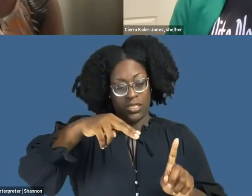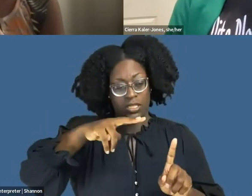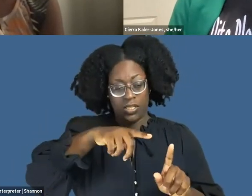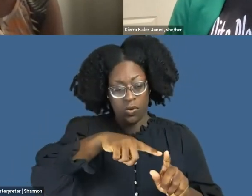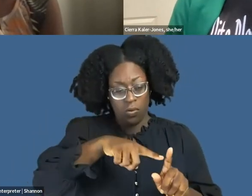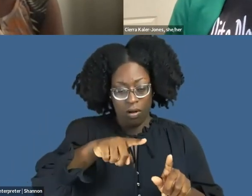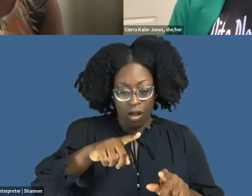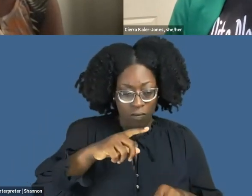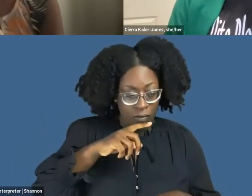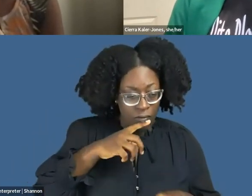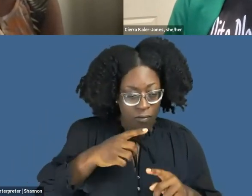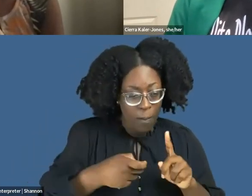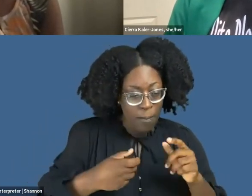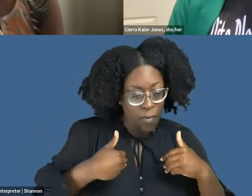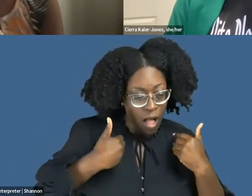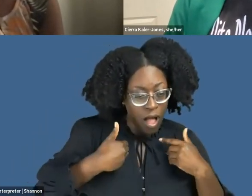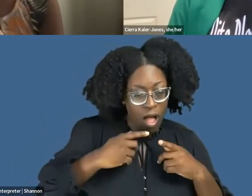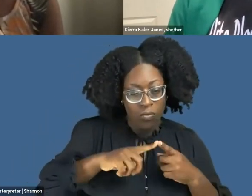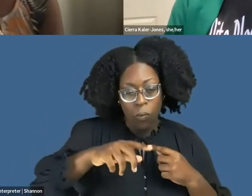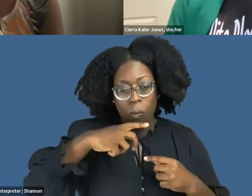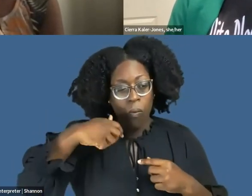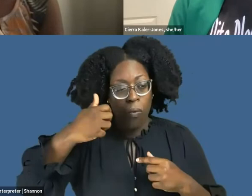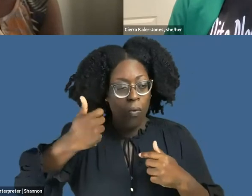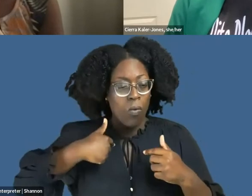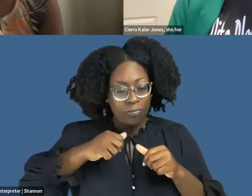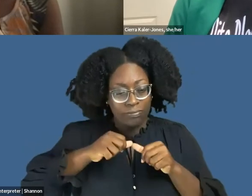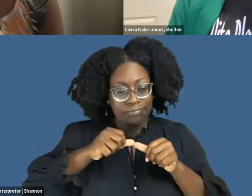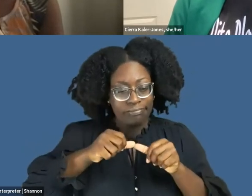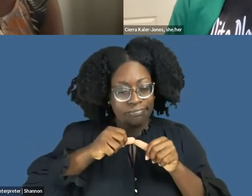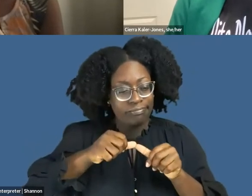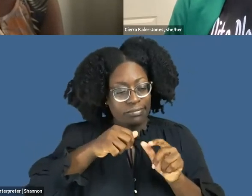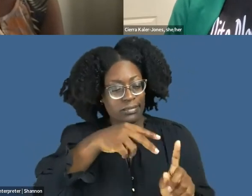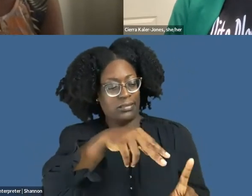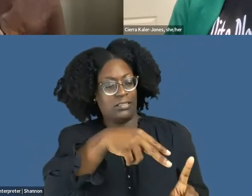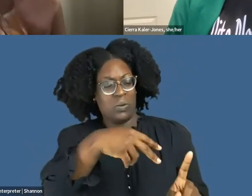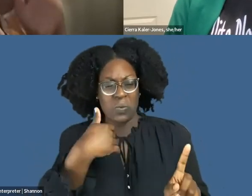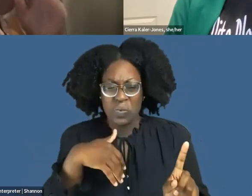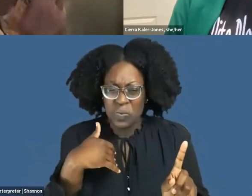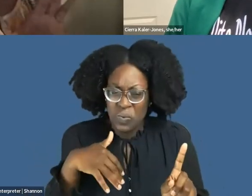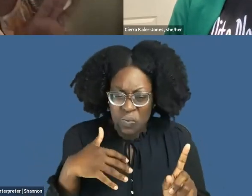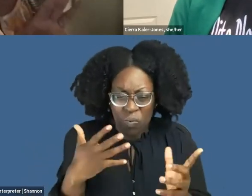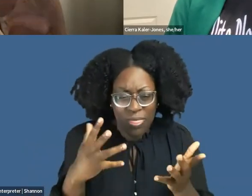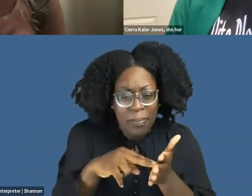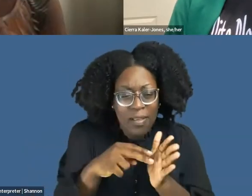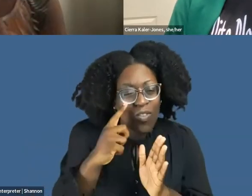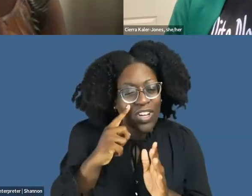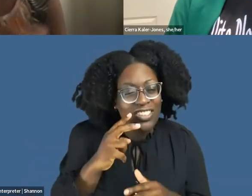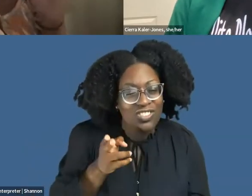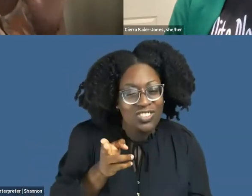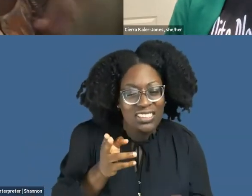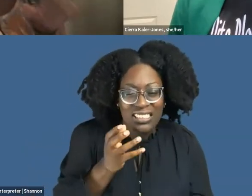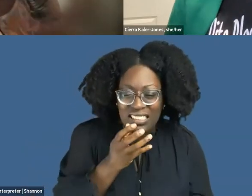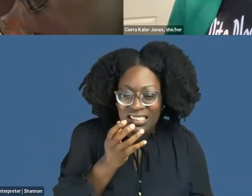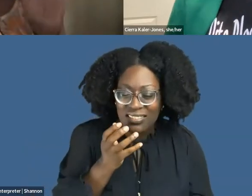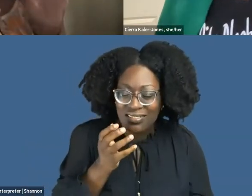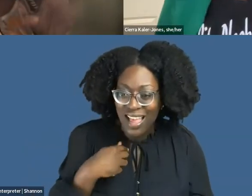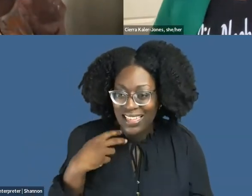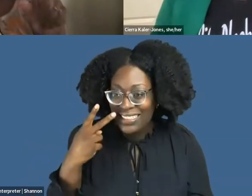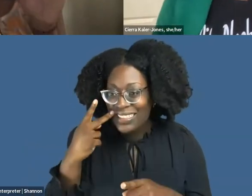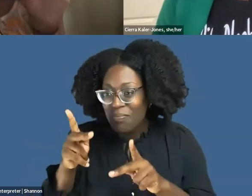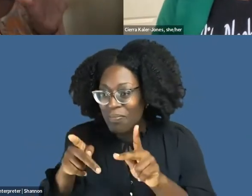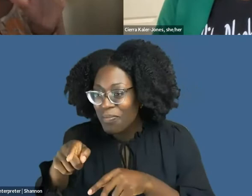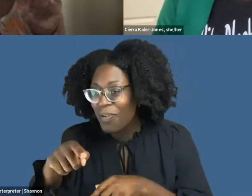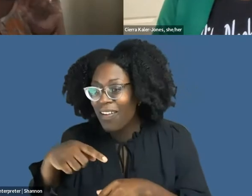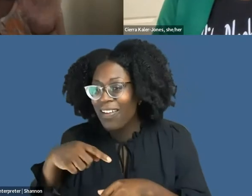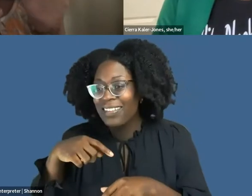resistive work. What does that mean for history? I see people in the chat are excited for the deep dive. Can I, t- tell a little